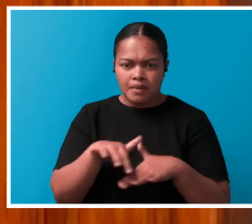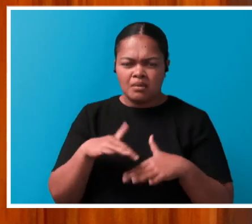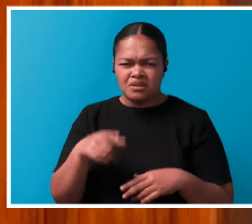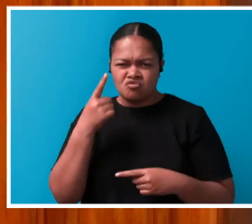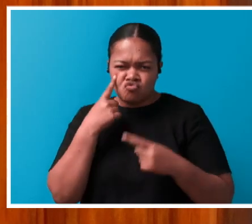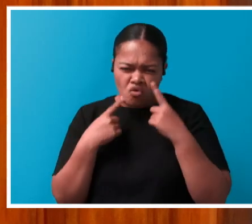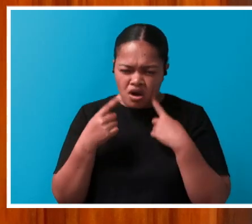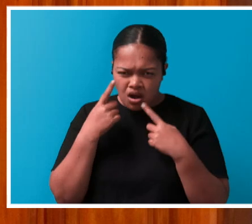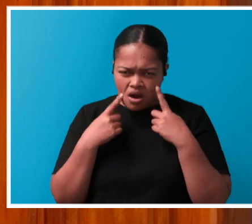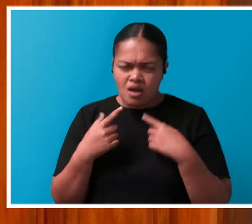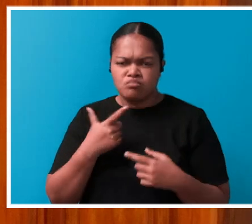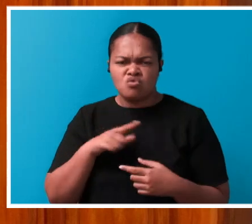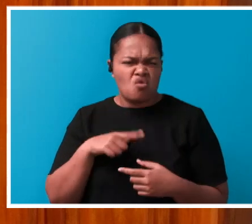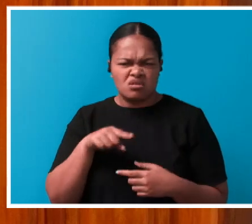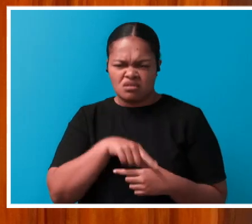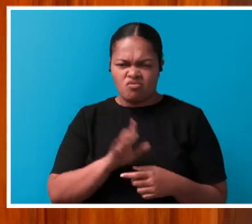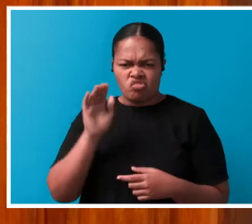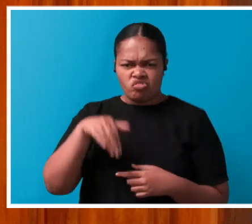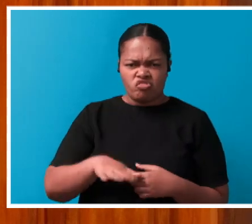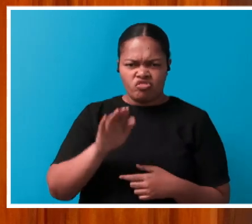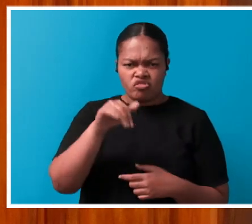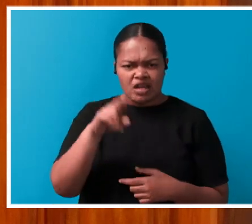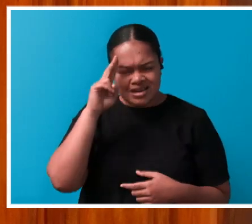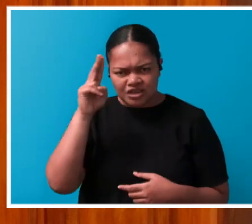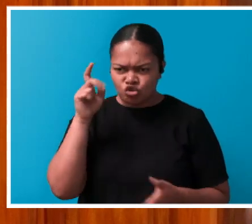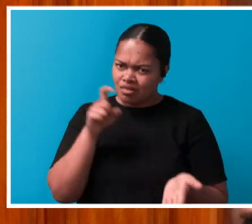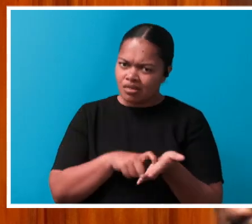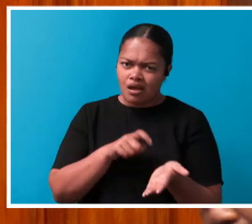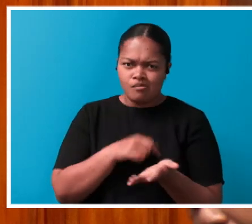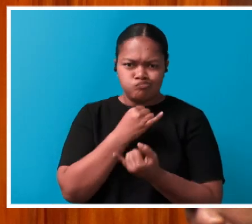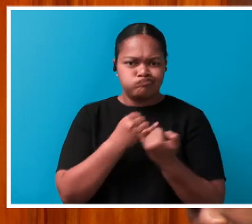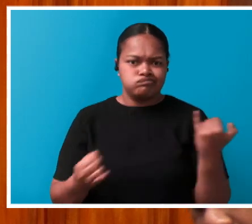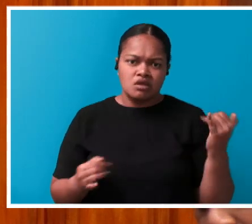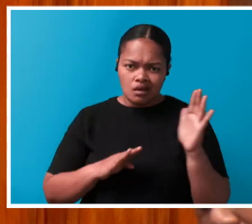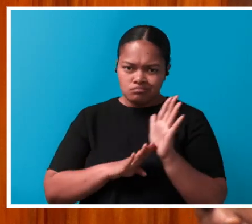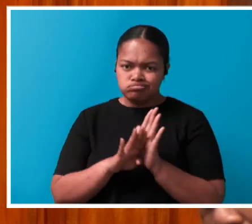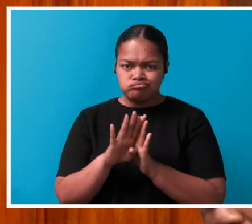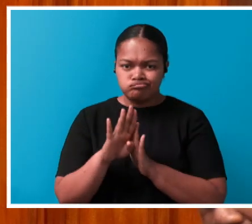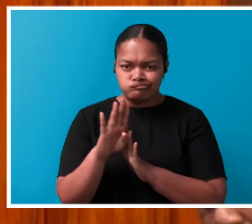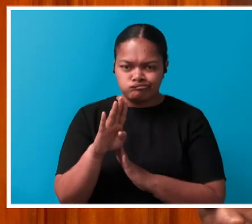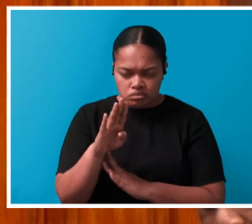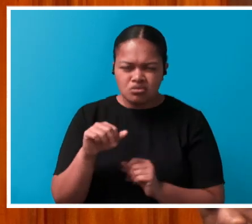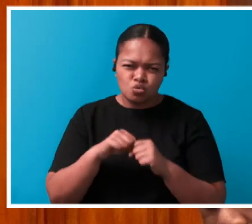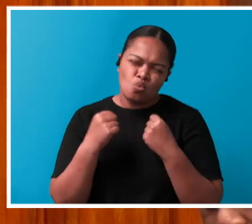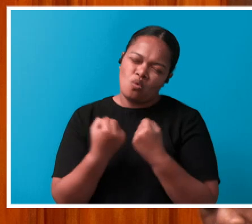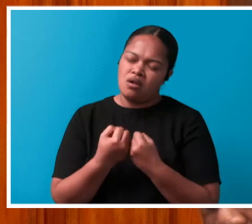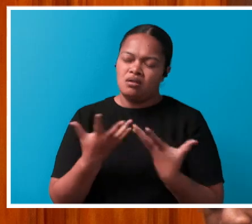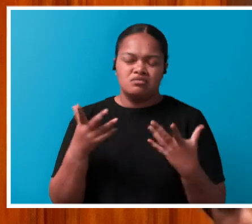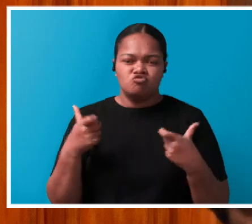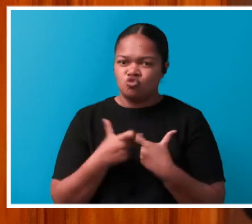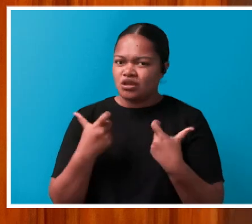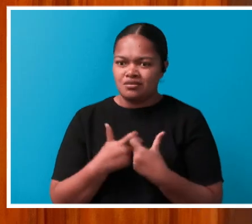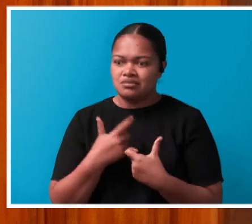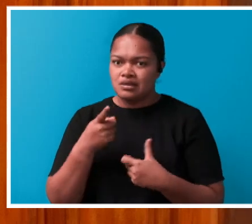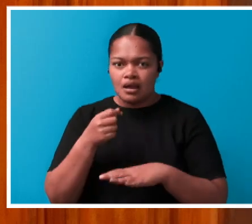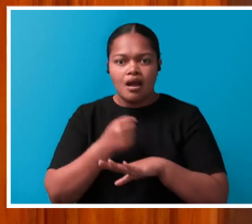of our unsustainable national debt levels and exhibited the social challenges that the coalition, the